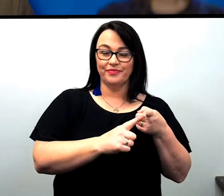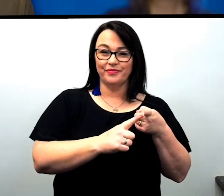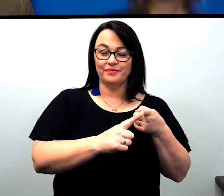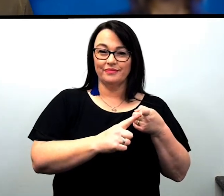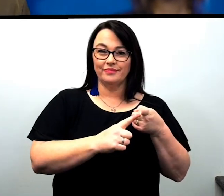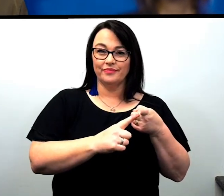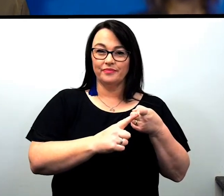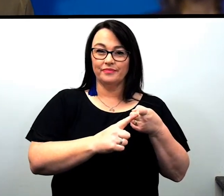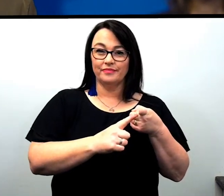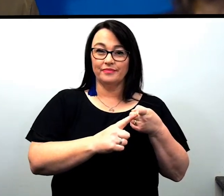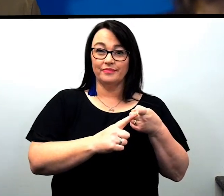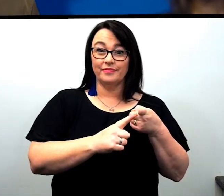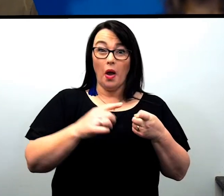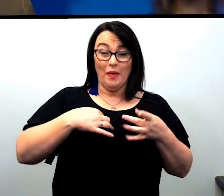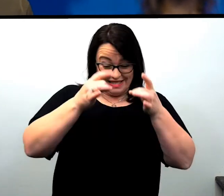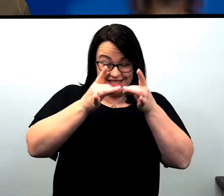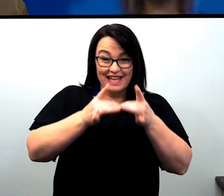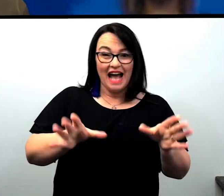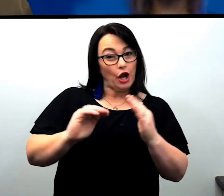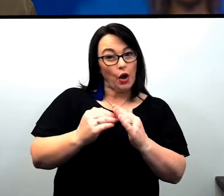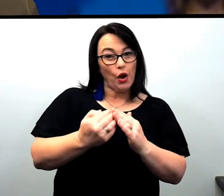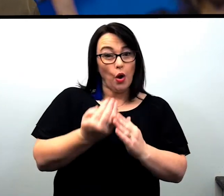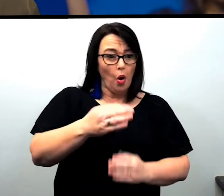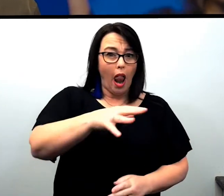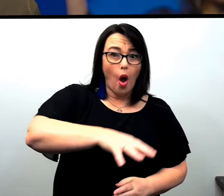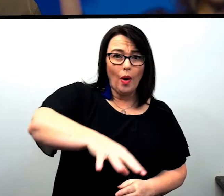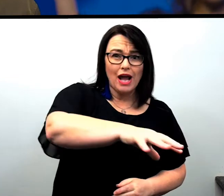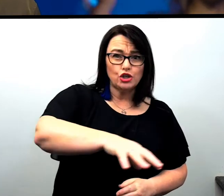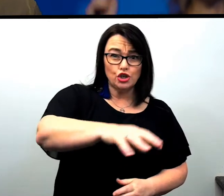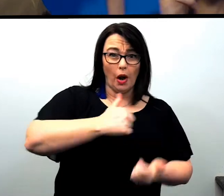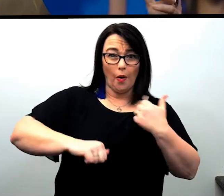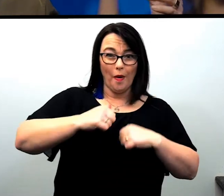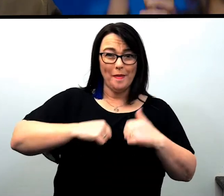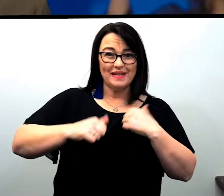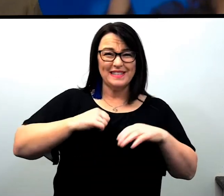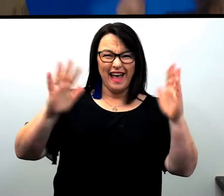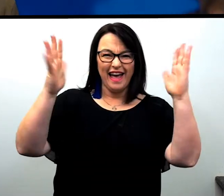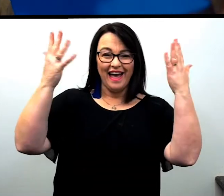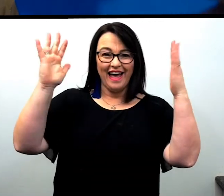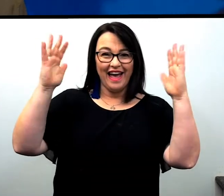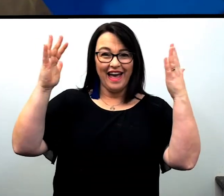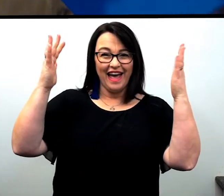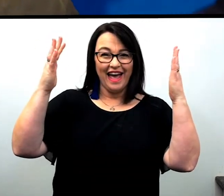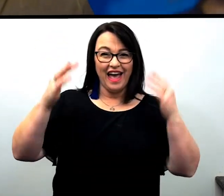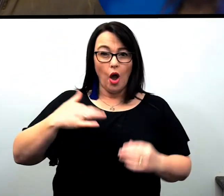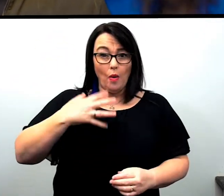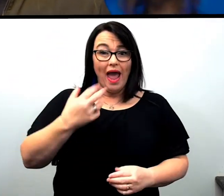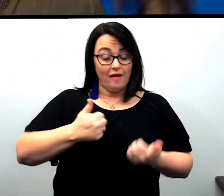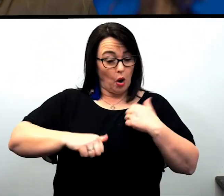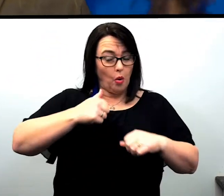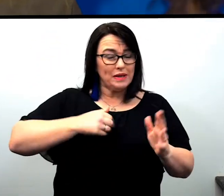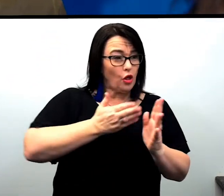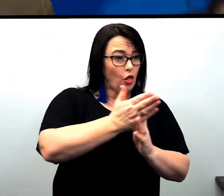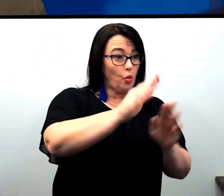to let you know of is we're launching a new location. Woo! That's exciting. We've got locations all over the